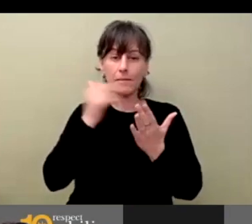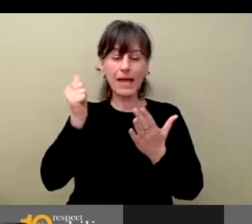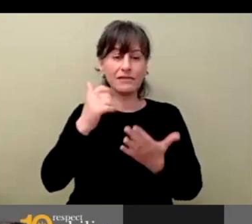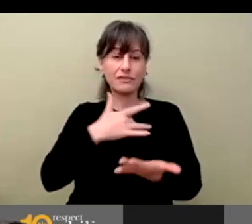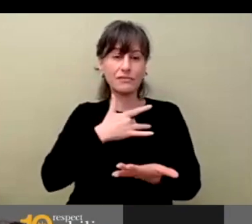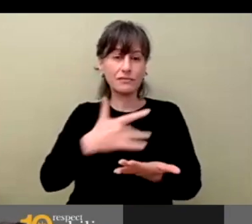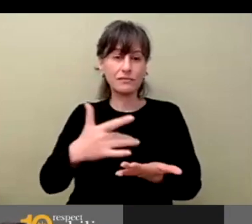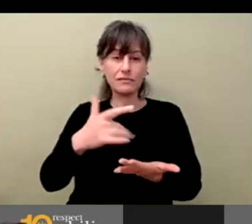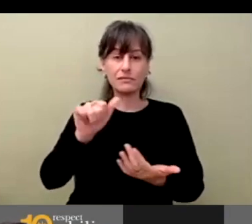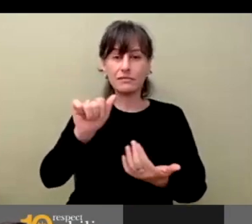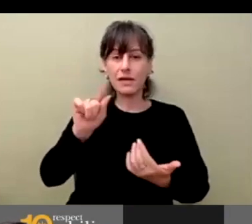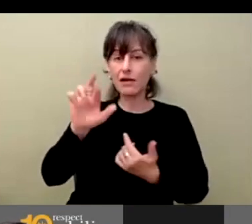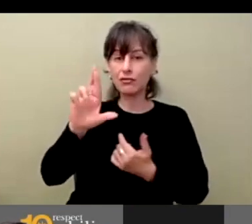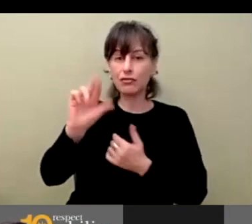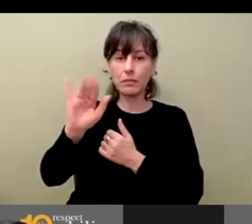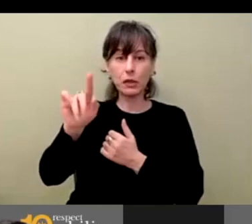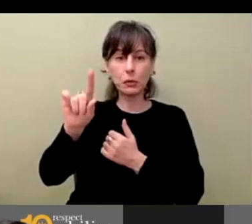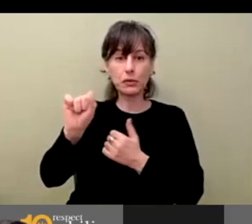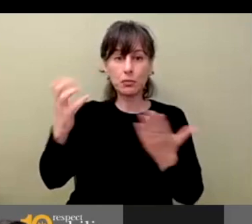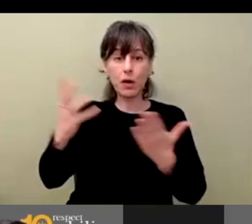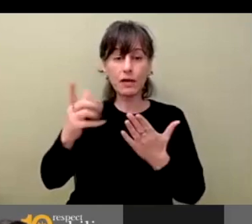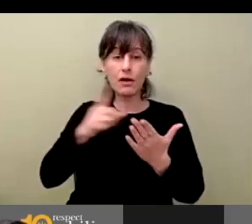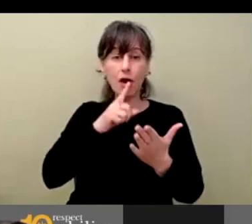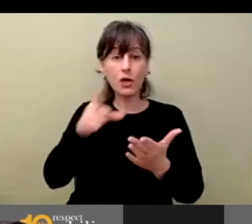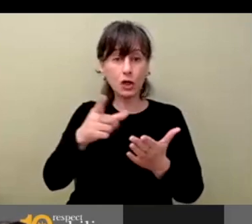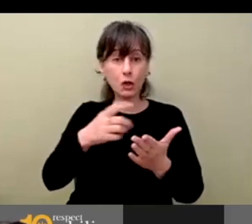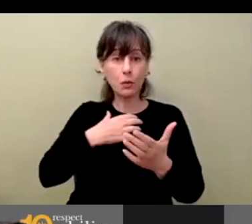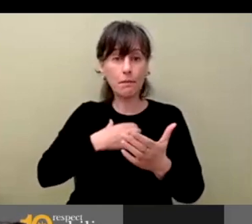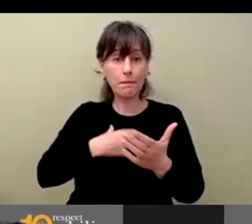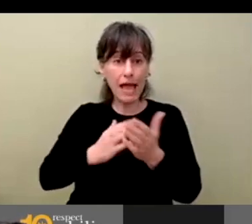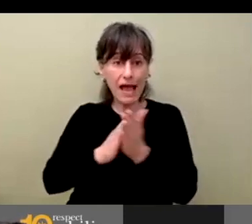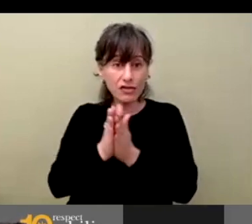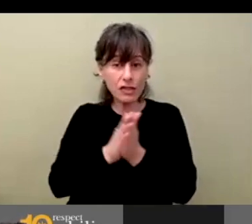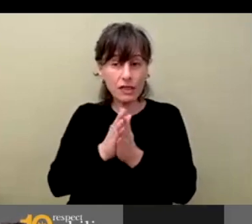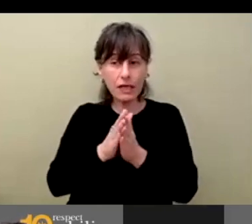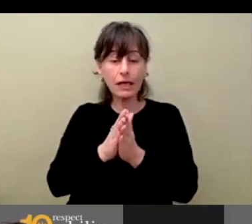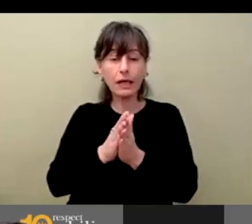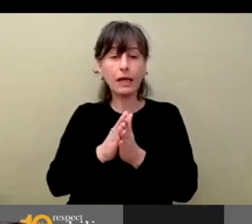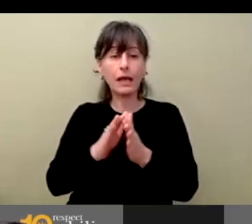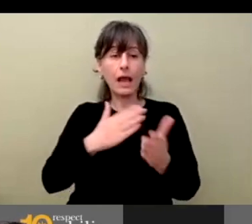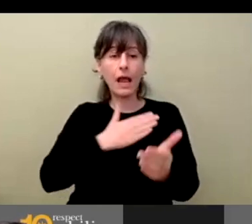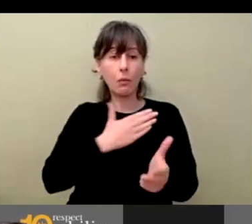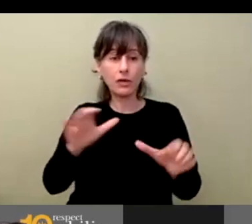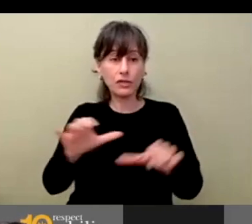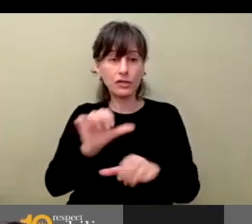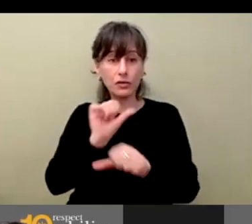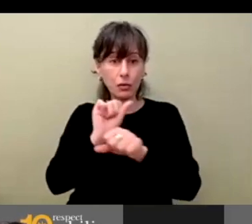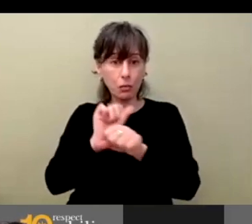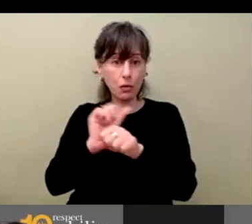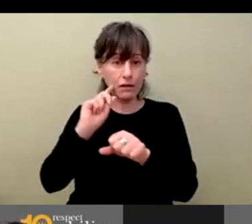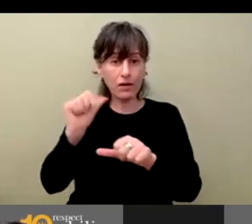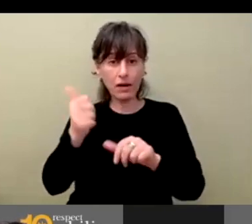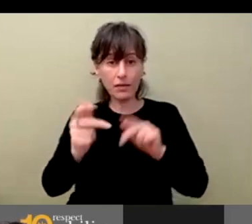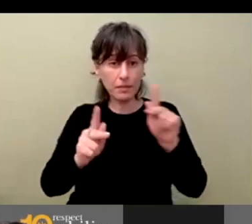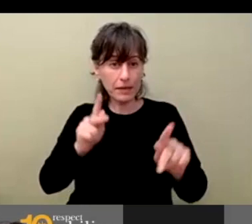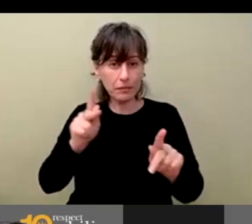is, are you passionate and willing to do the work for other people while being